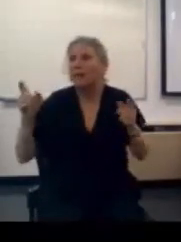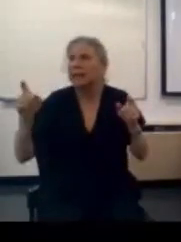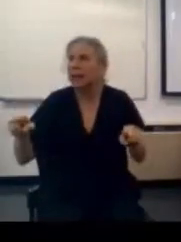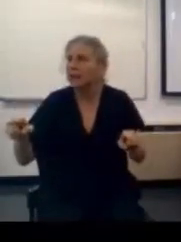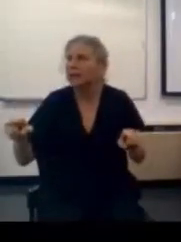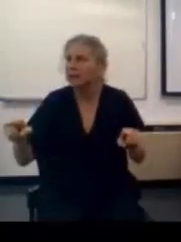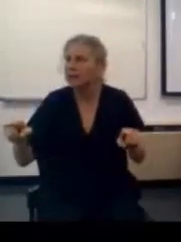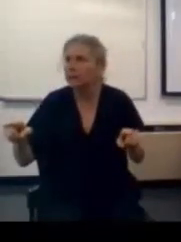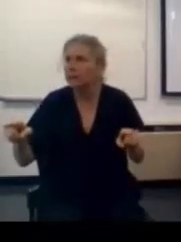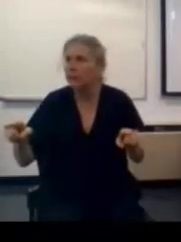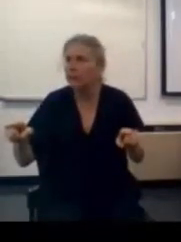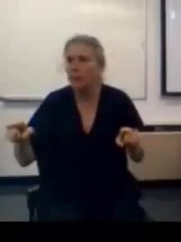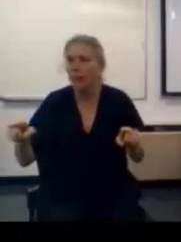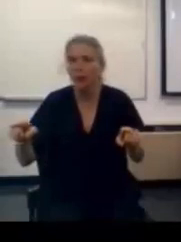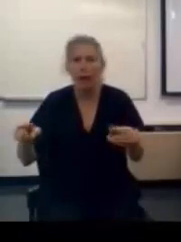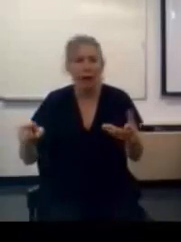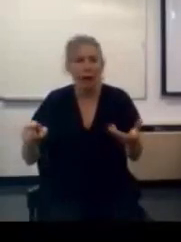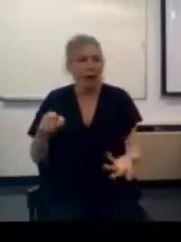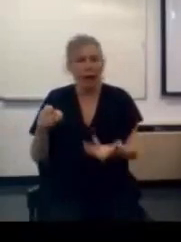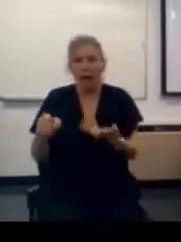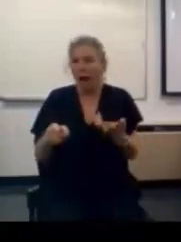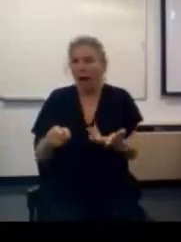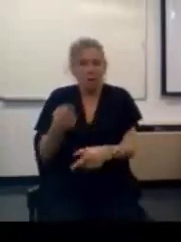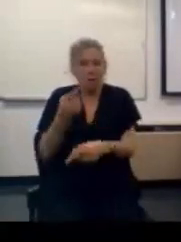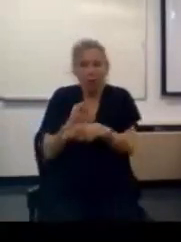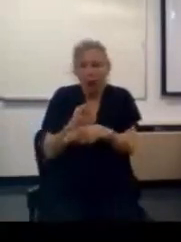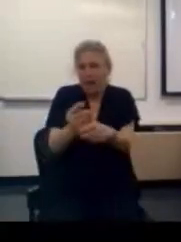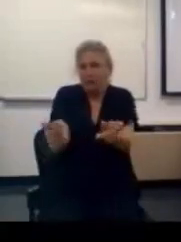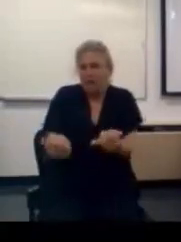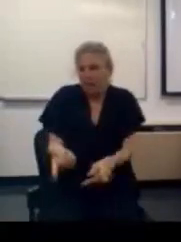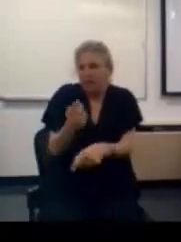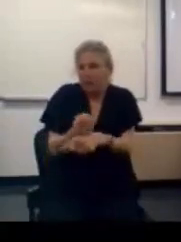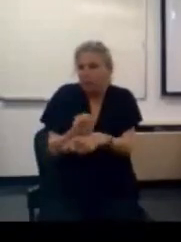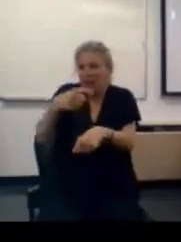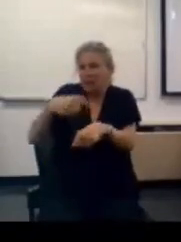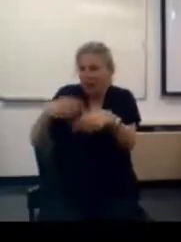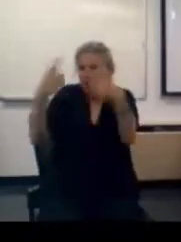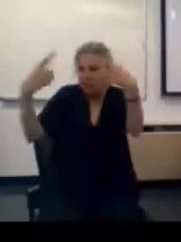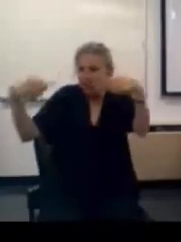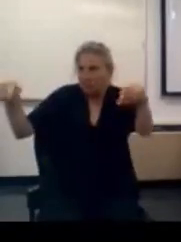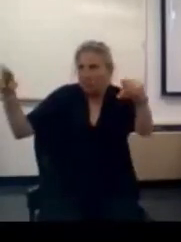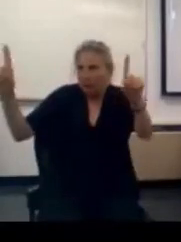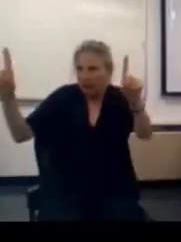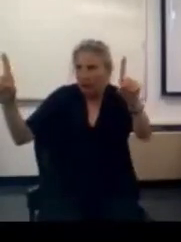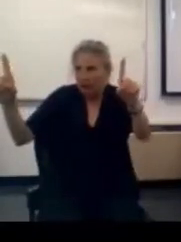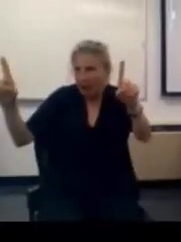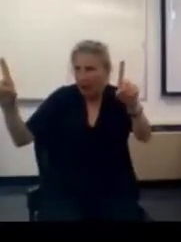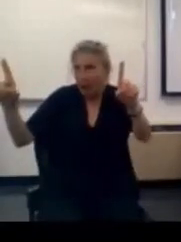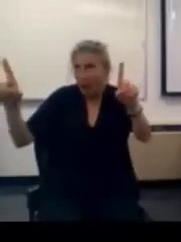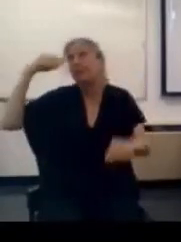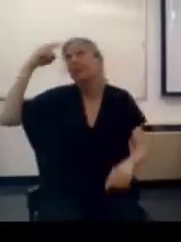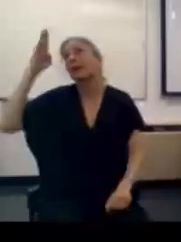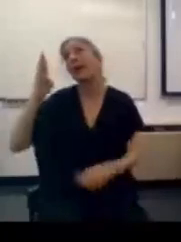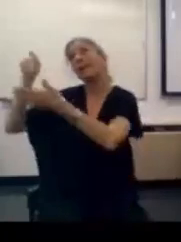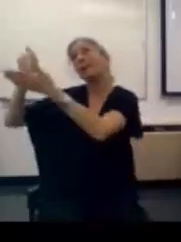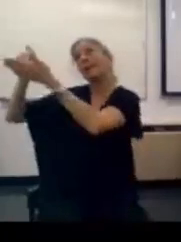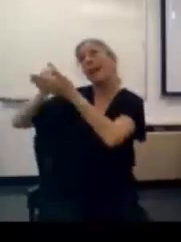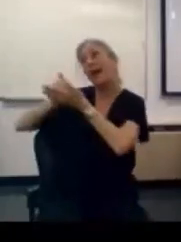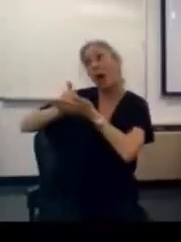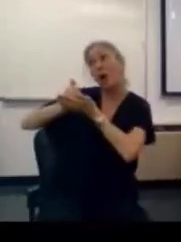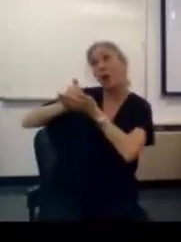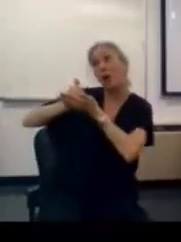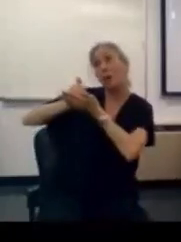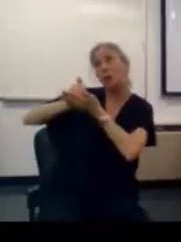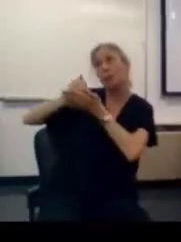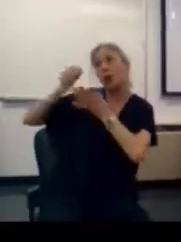miracle that just happened also, that I just happened to be there. I put myself in the right place at the right time, certainly through the